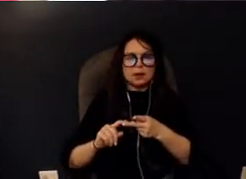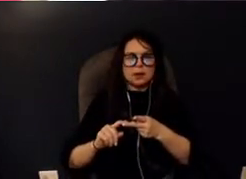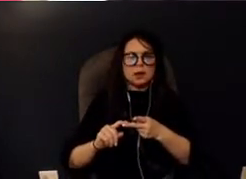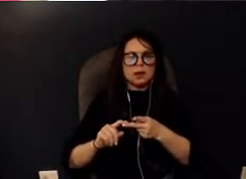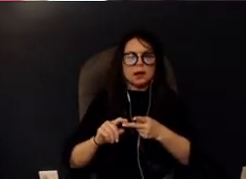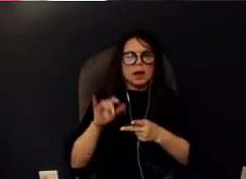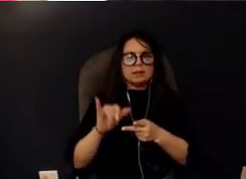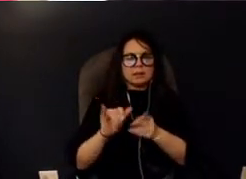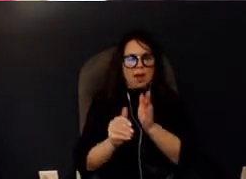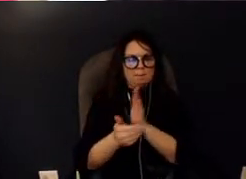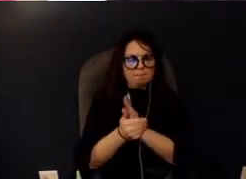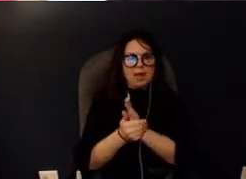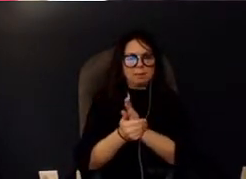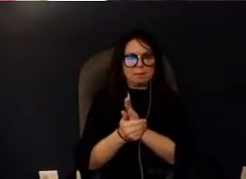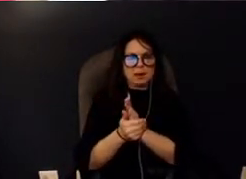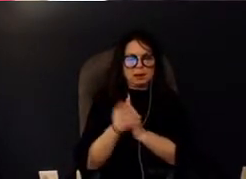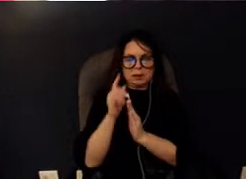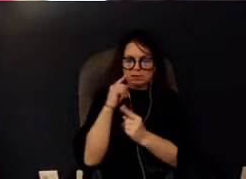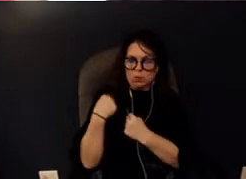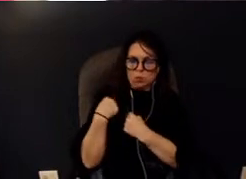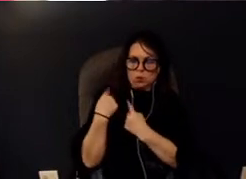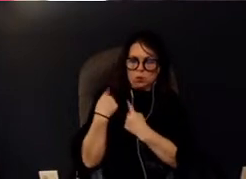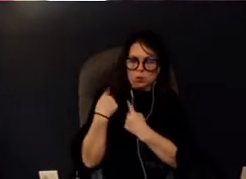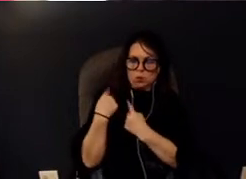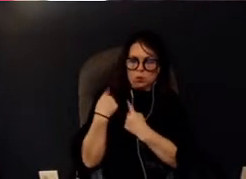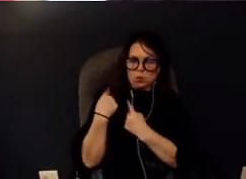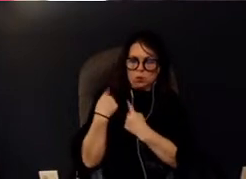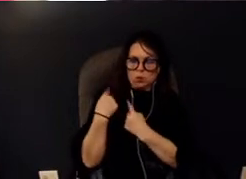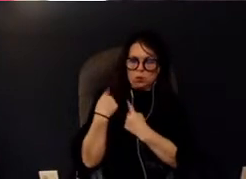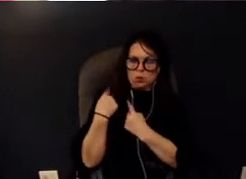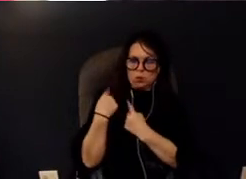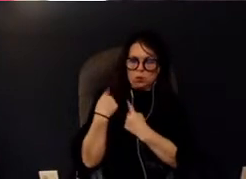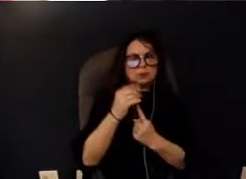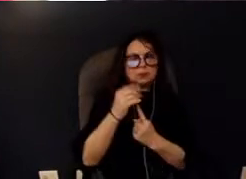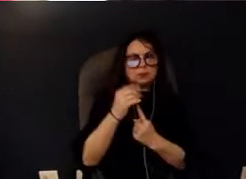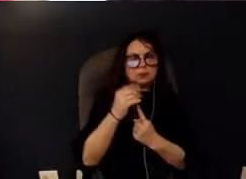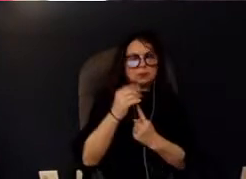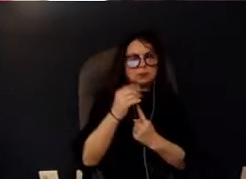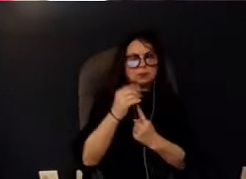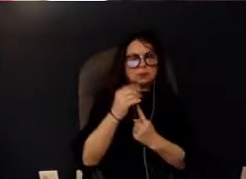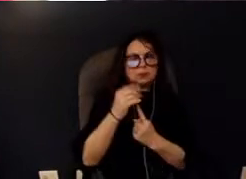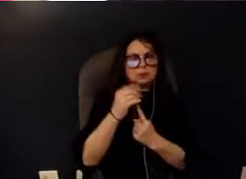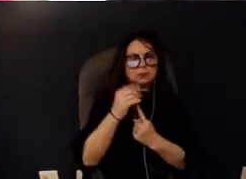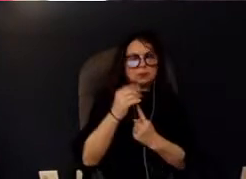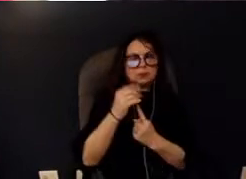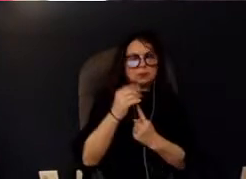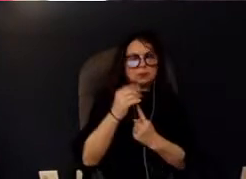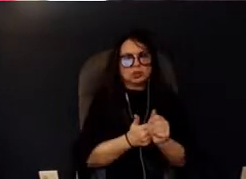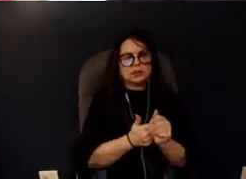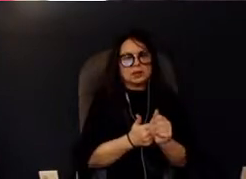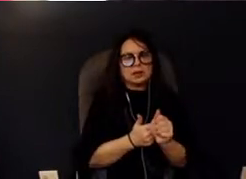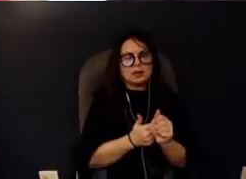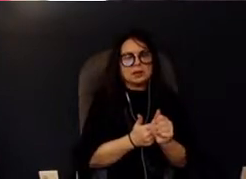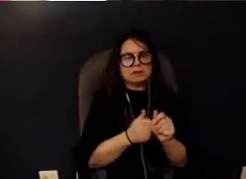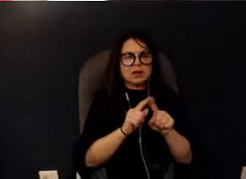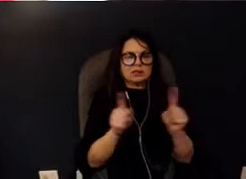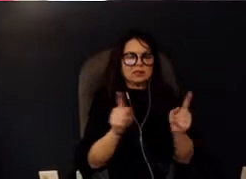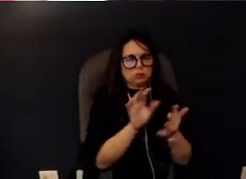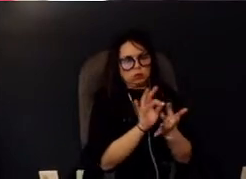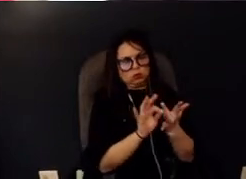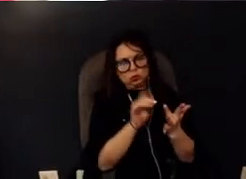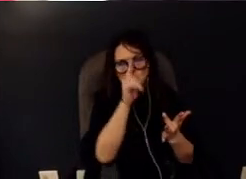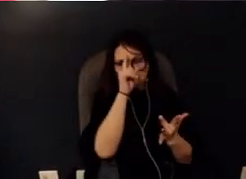especially the mental health and alternative policing. But also looking forward and